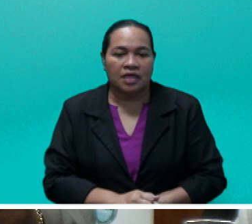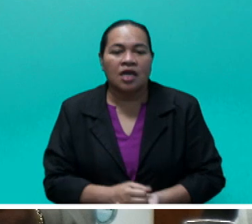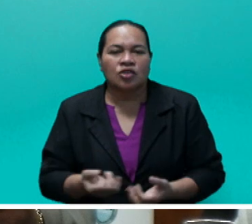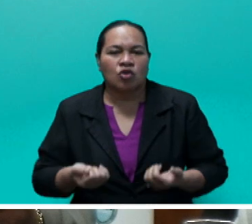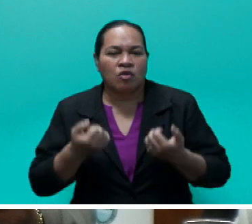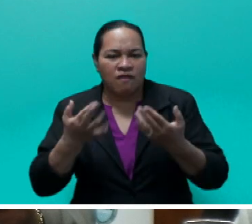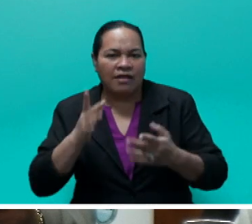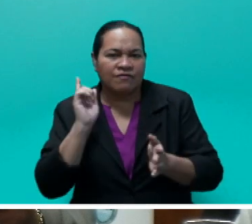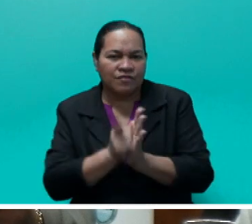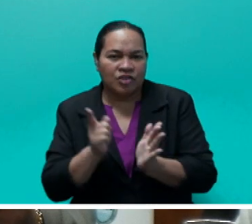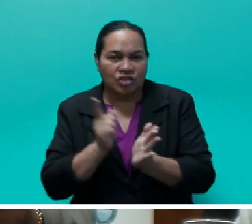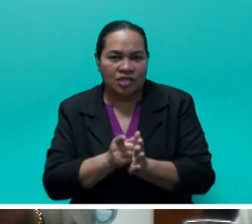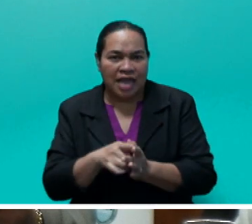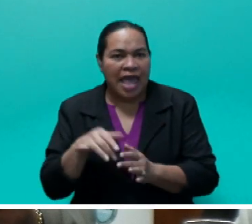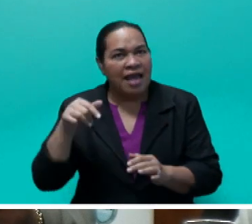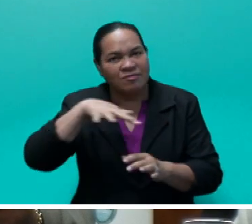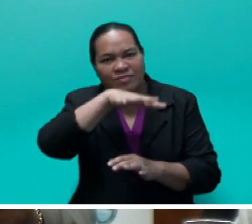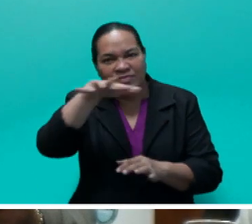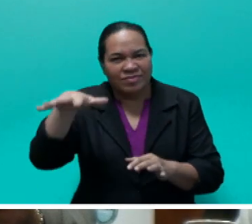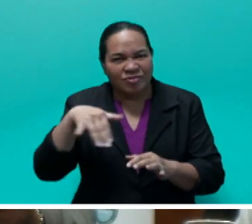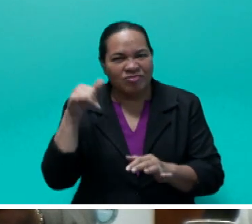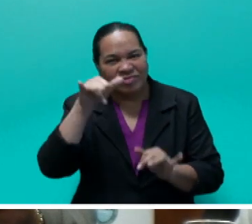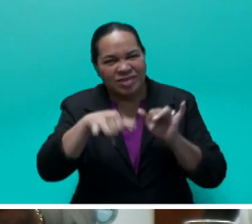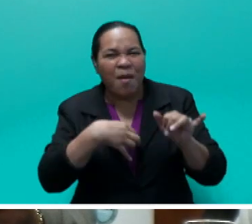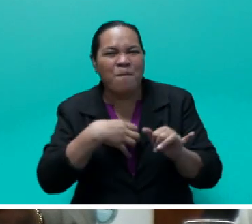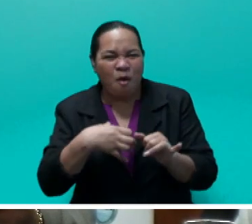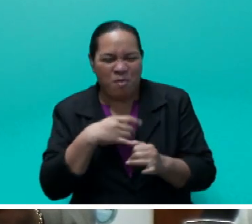airspace utilization, competitive fares, and more travel choices.